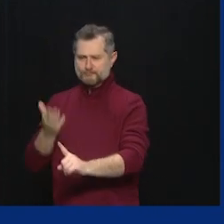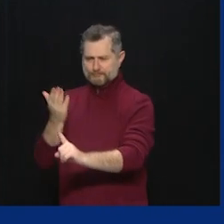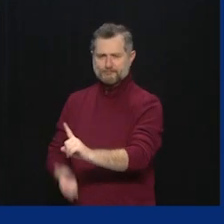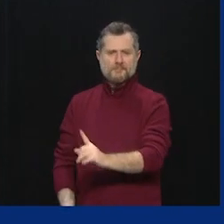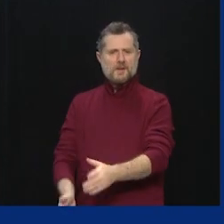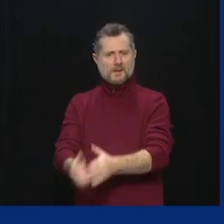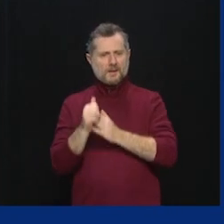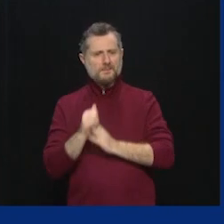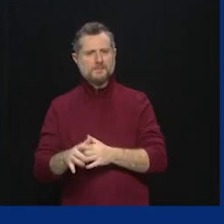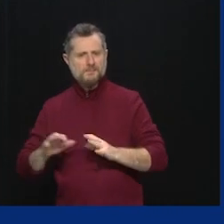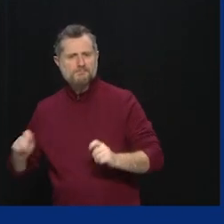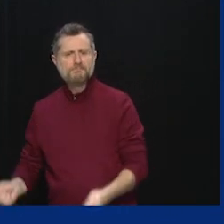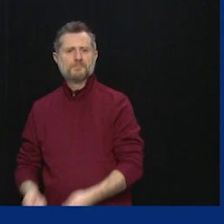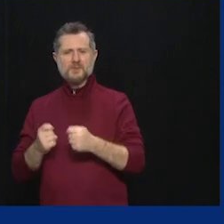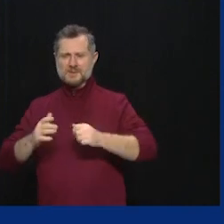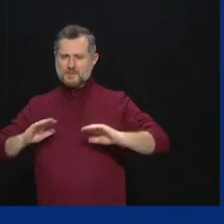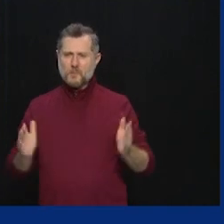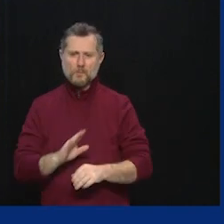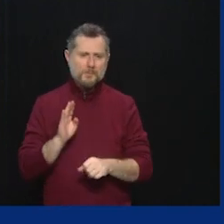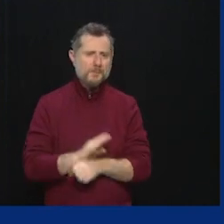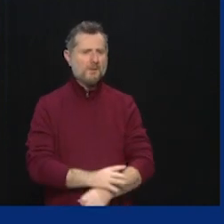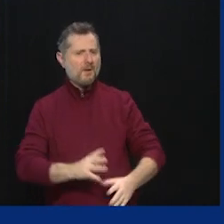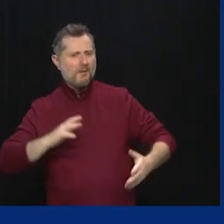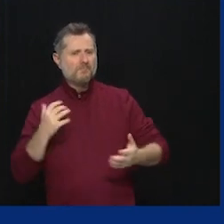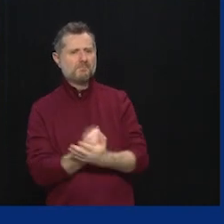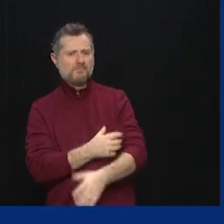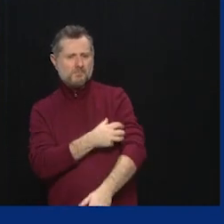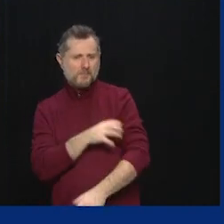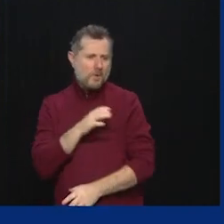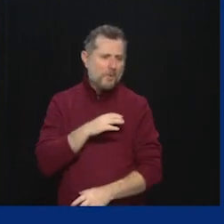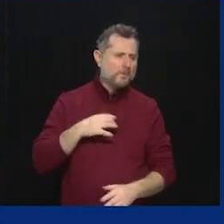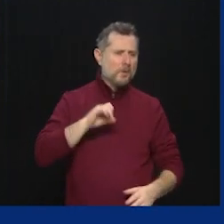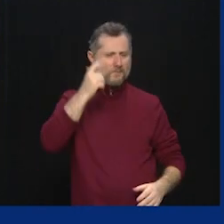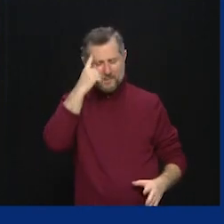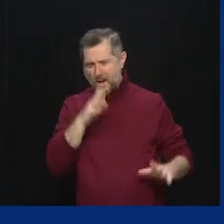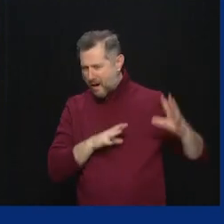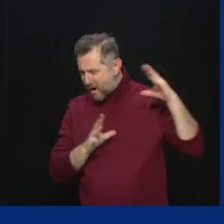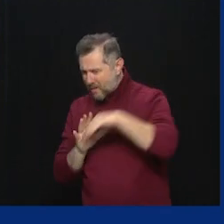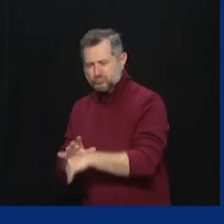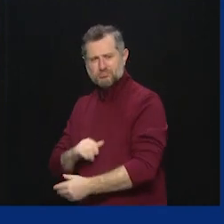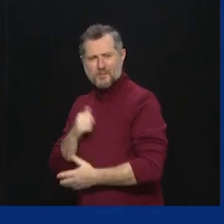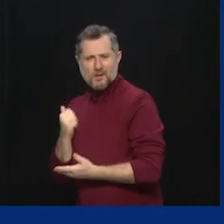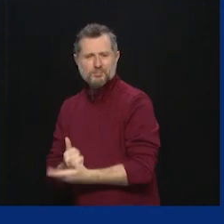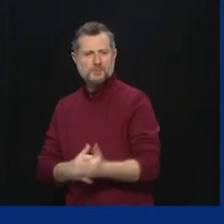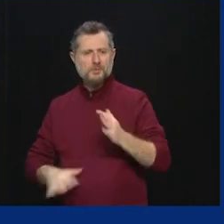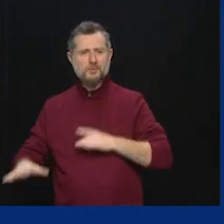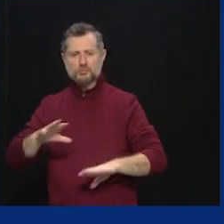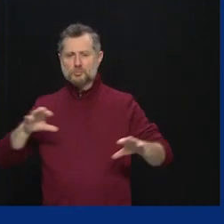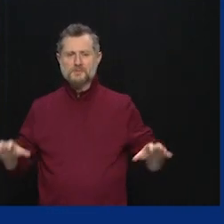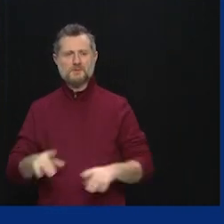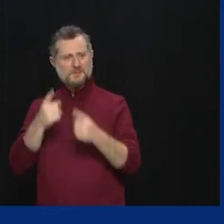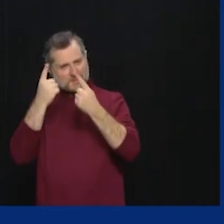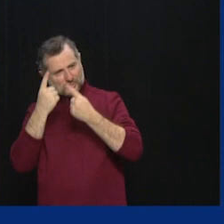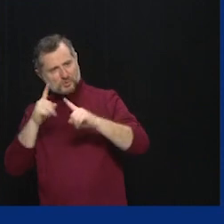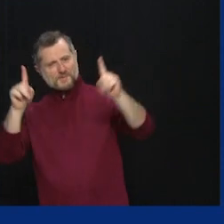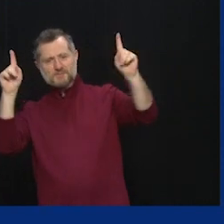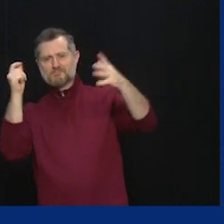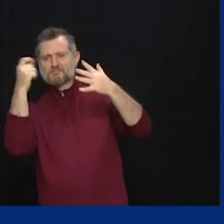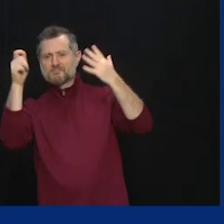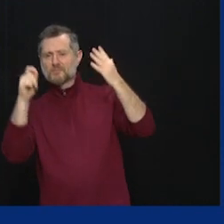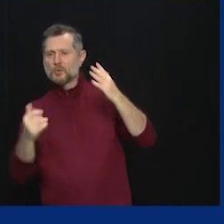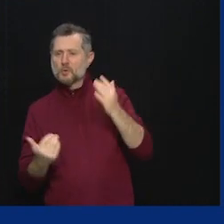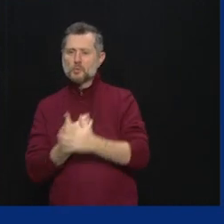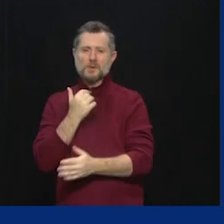and use the power of government to help people achieve their dreams. Hope Knight, the new head of Empire State Development.